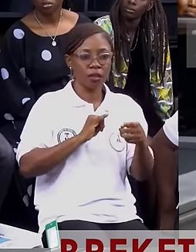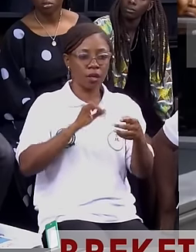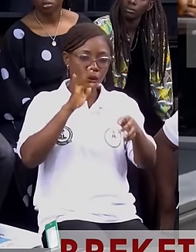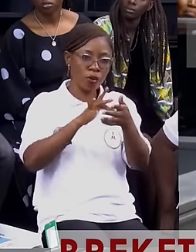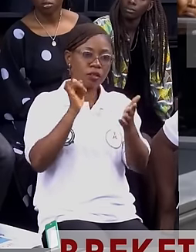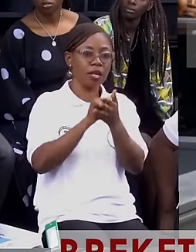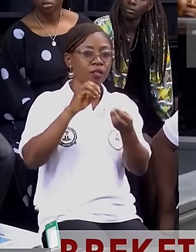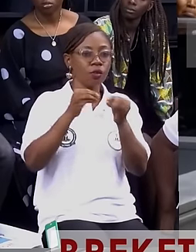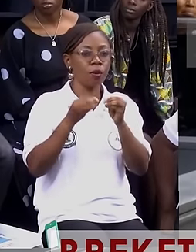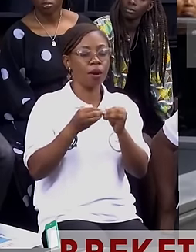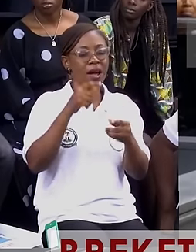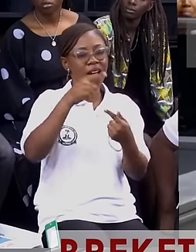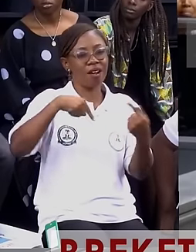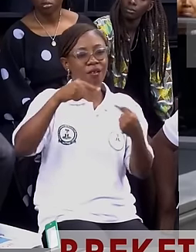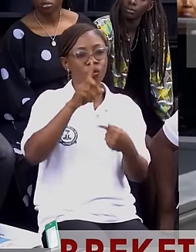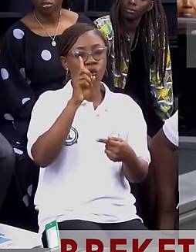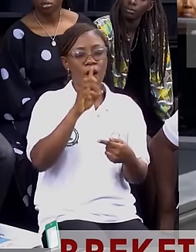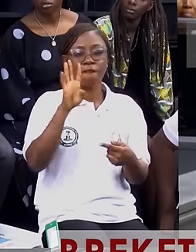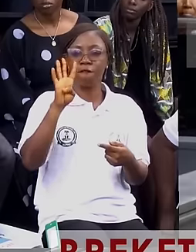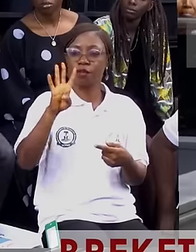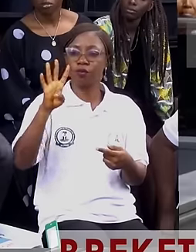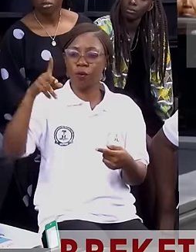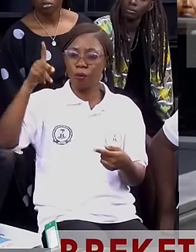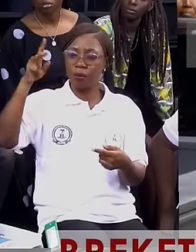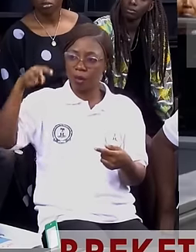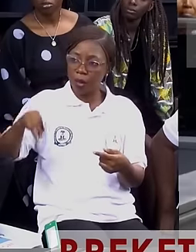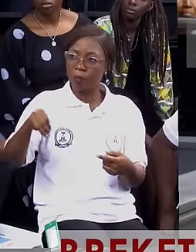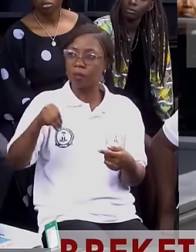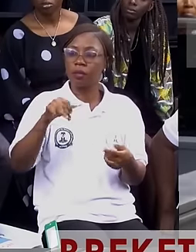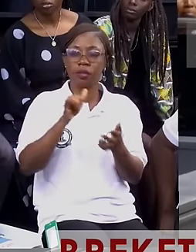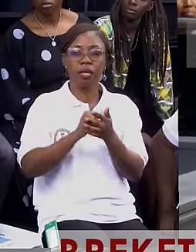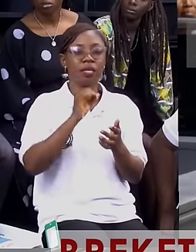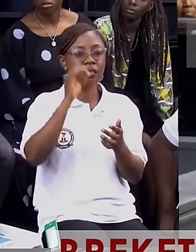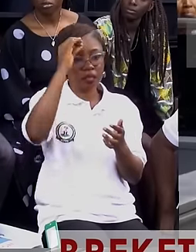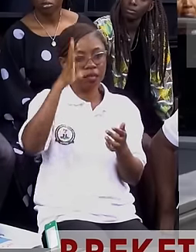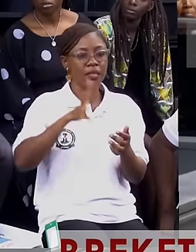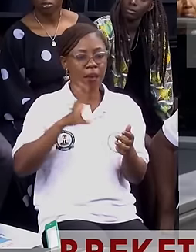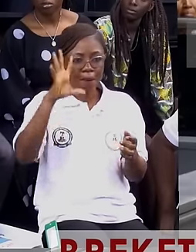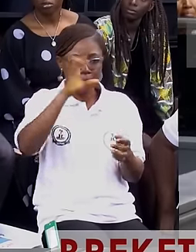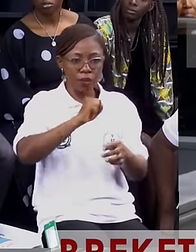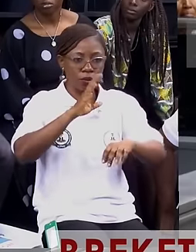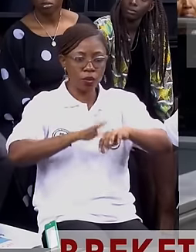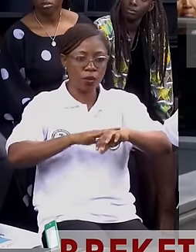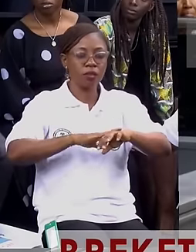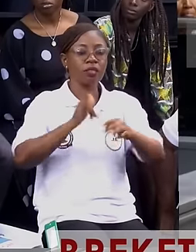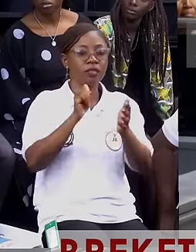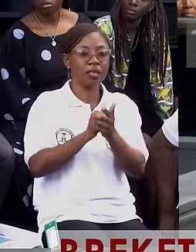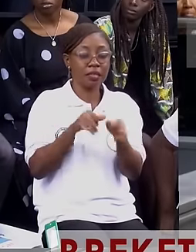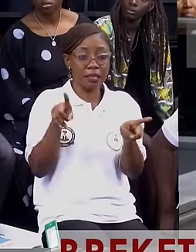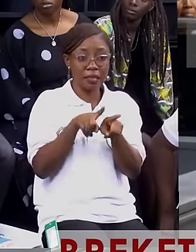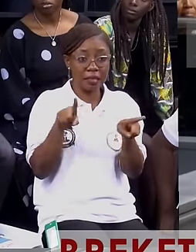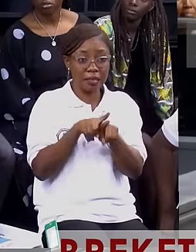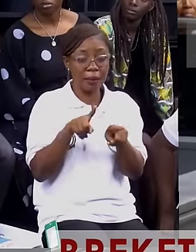around 1:44 p.m. on Friday. Meanwhile, the lady went missing on that same